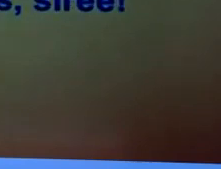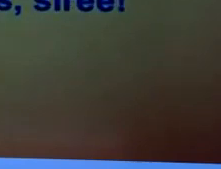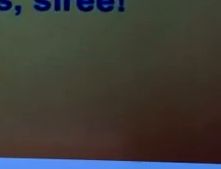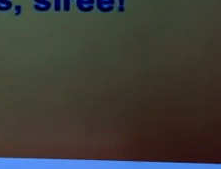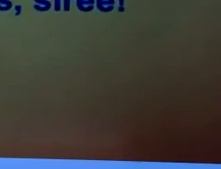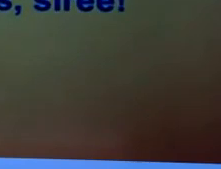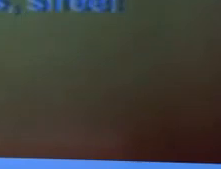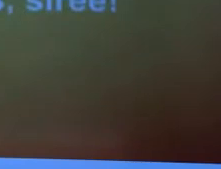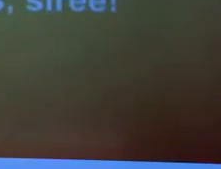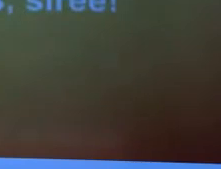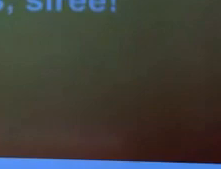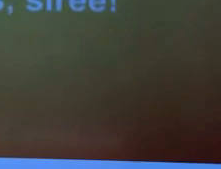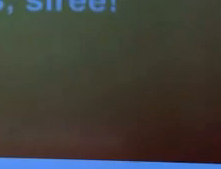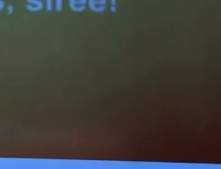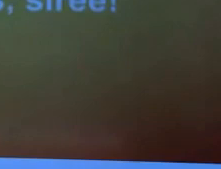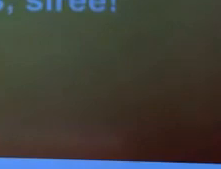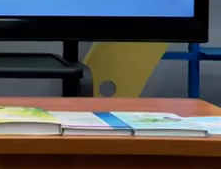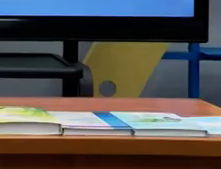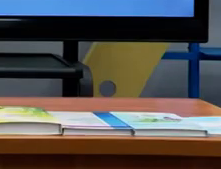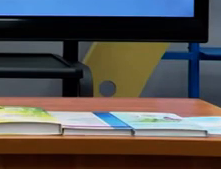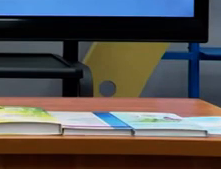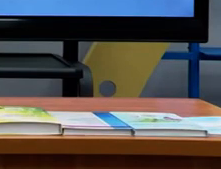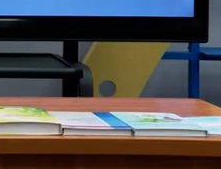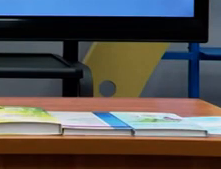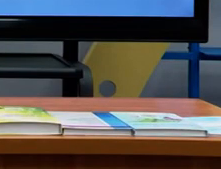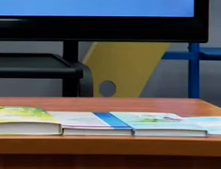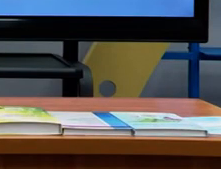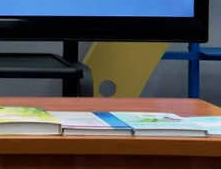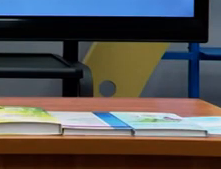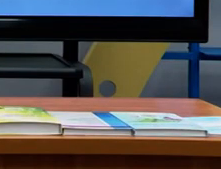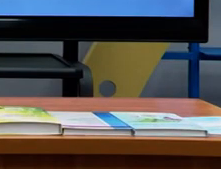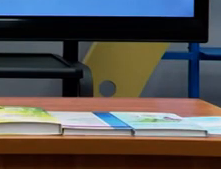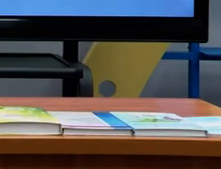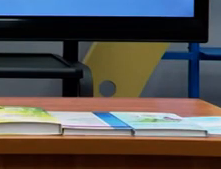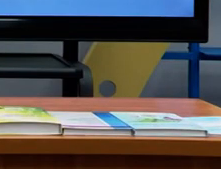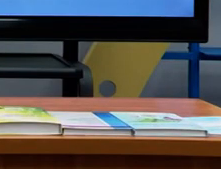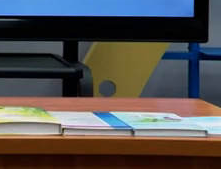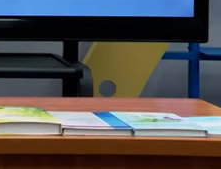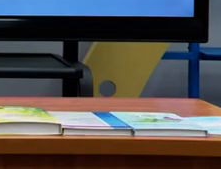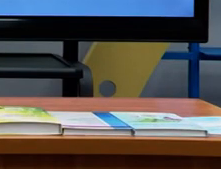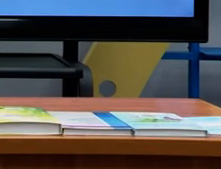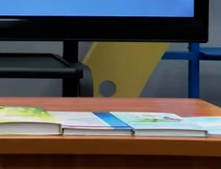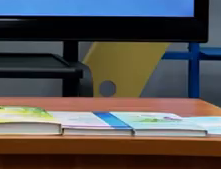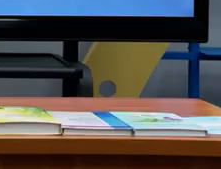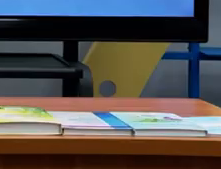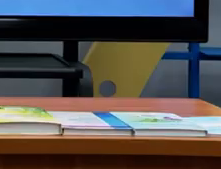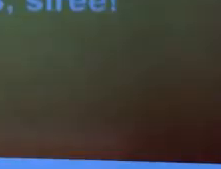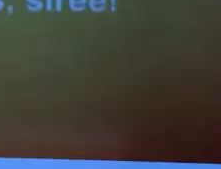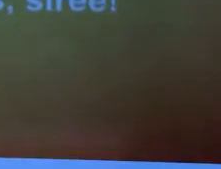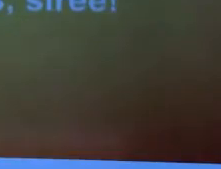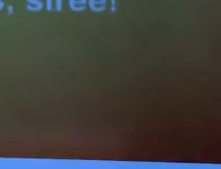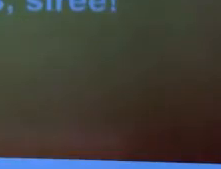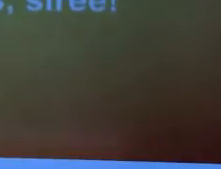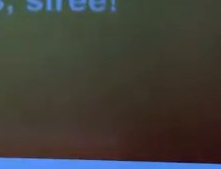And the last time. Winter, spring, summer, autumn, these are seasons of a year. Look around the street and